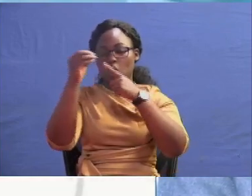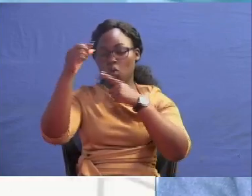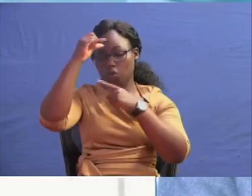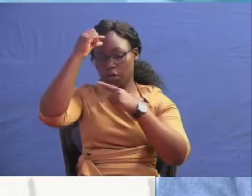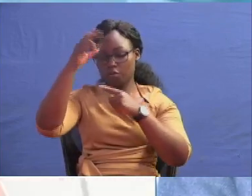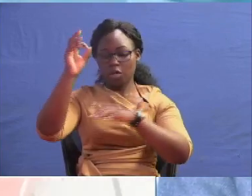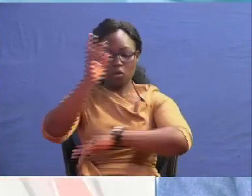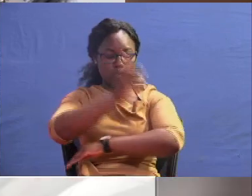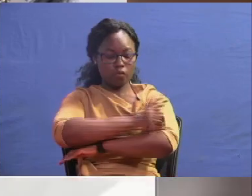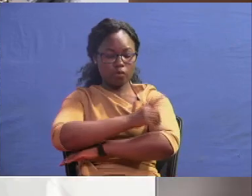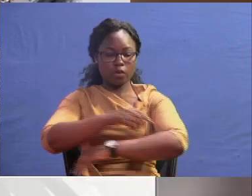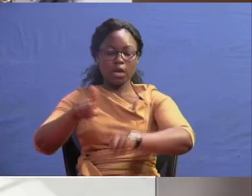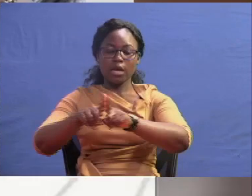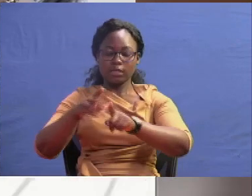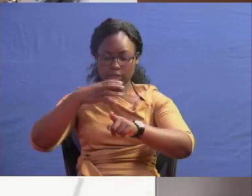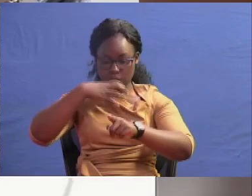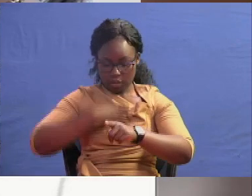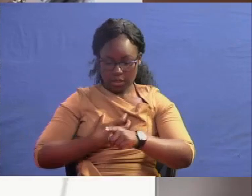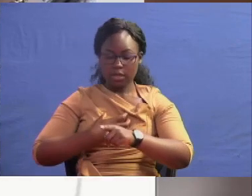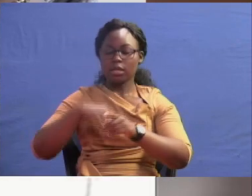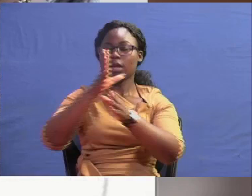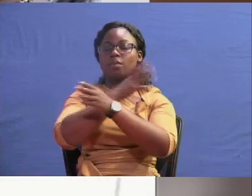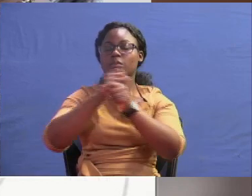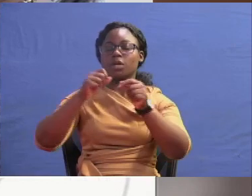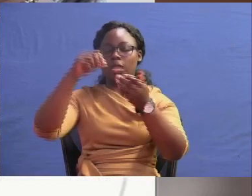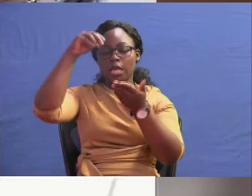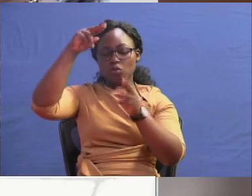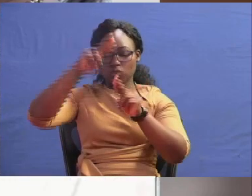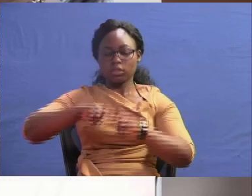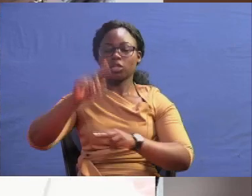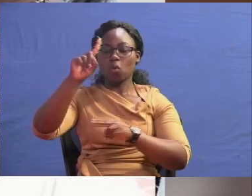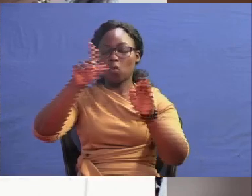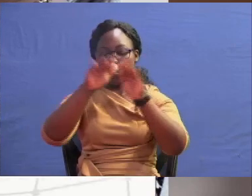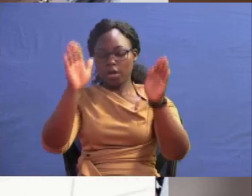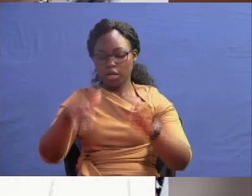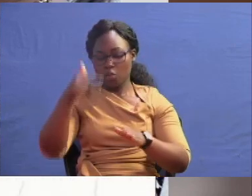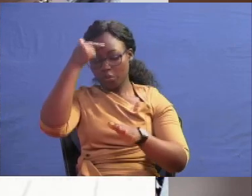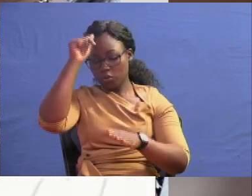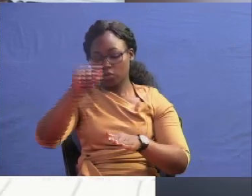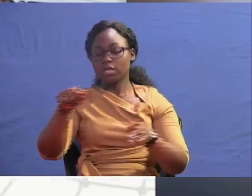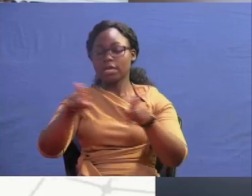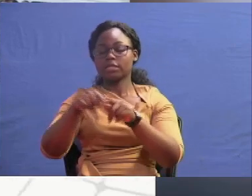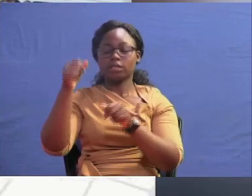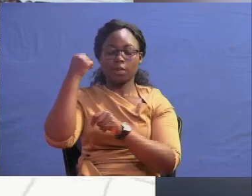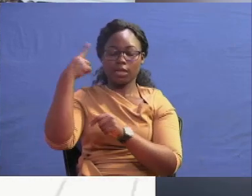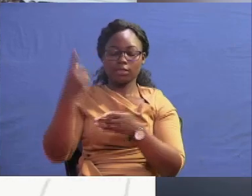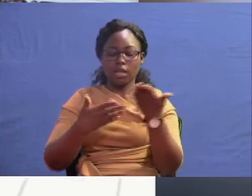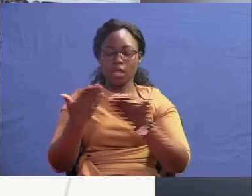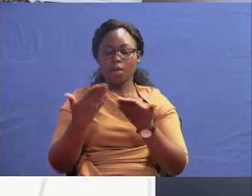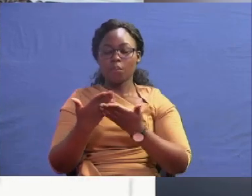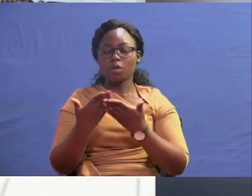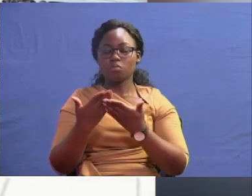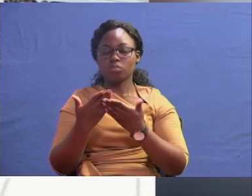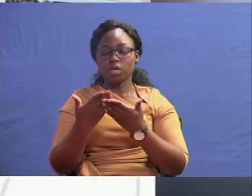of the day, mm-hmm. and the retired president, sit on one table, because he was there. And he understands maybe the realms of